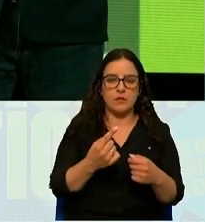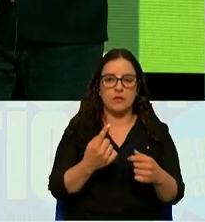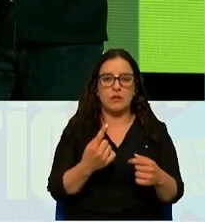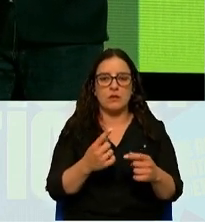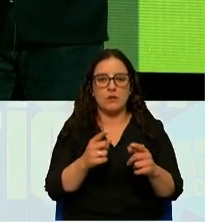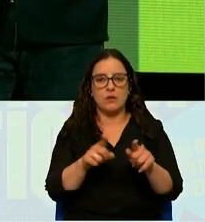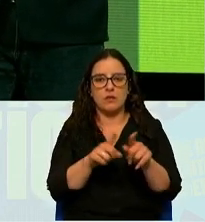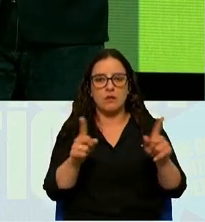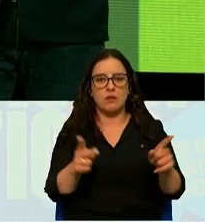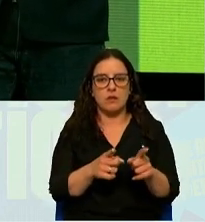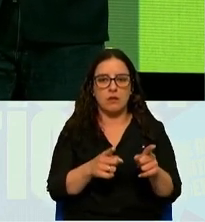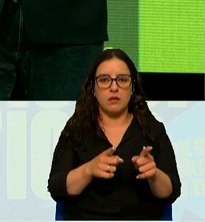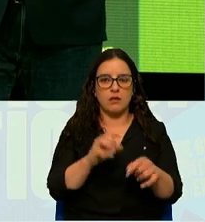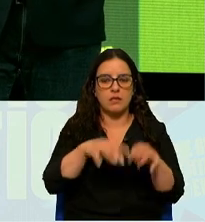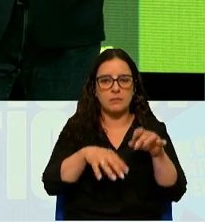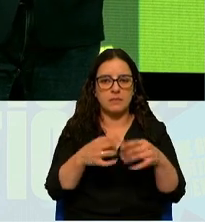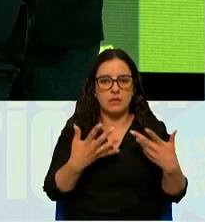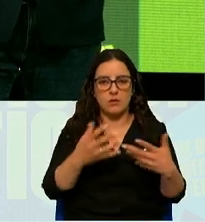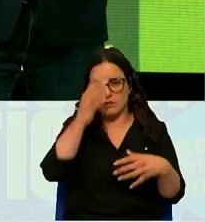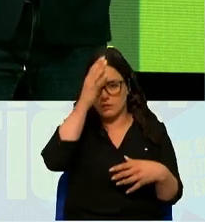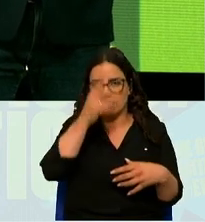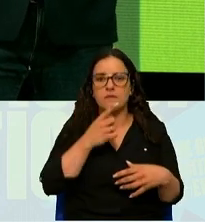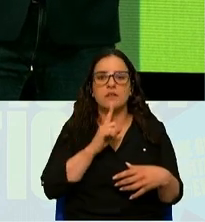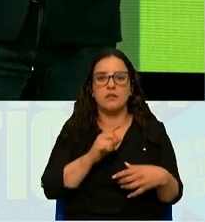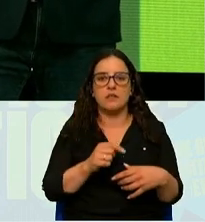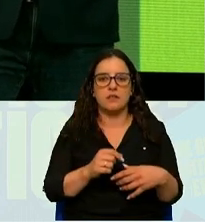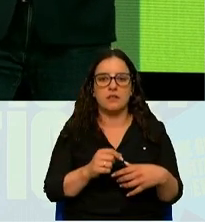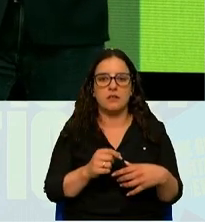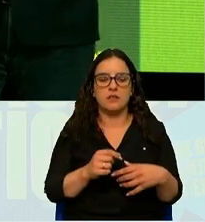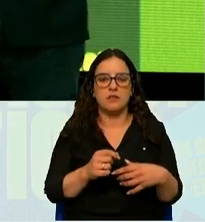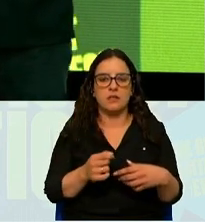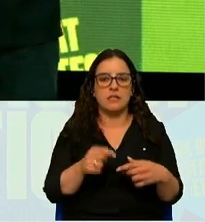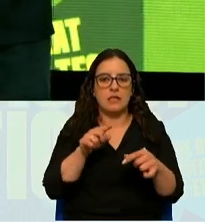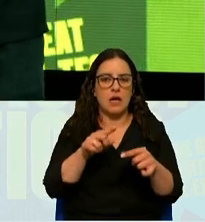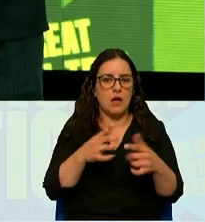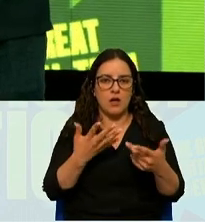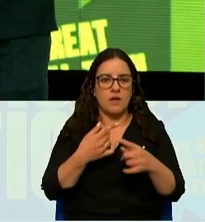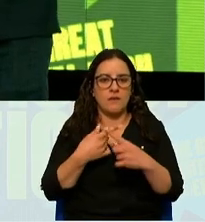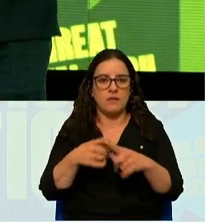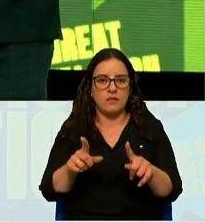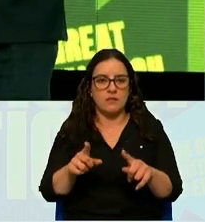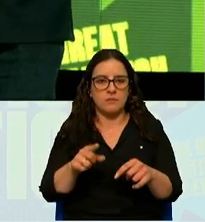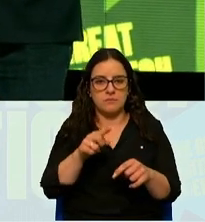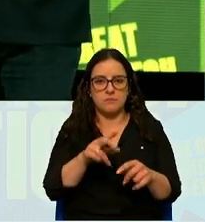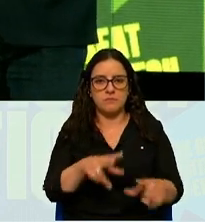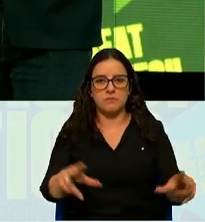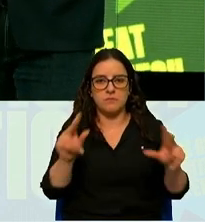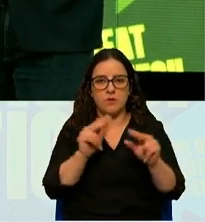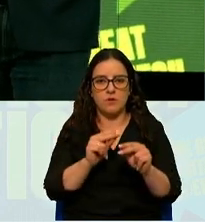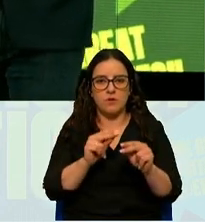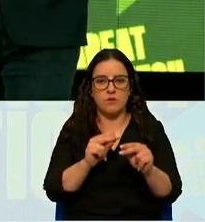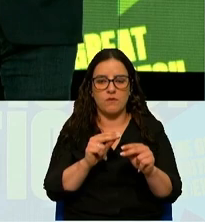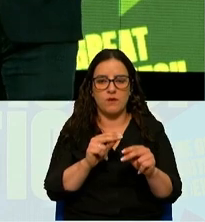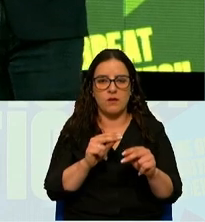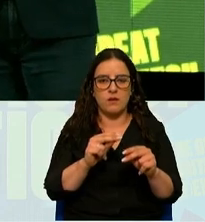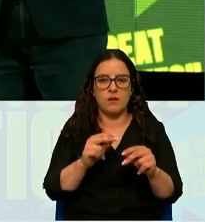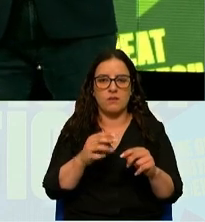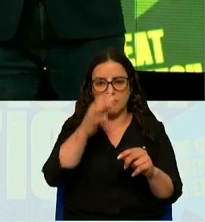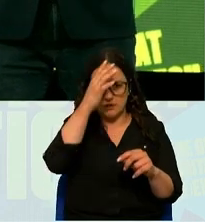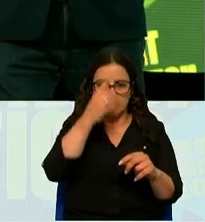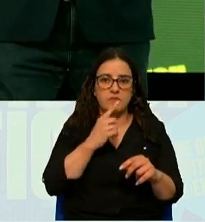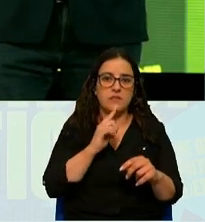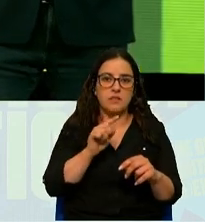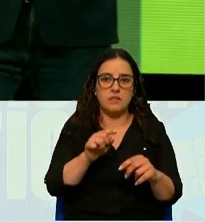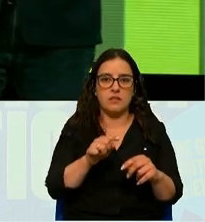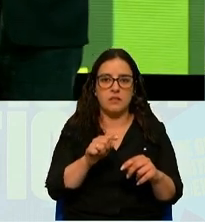on today with AI, is that this is no longer the case. So the new algorithms for AI, what they're able to accomplish is that level